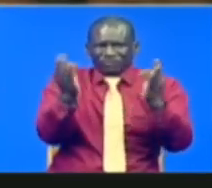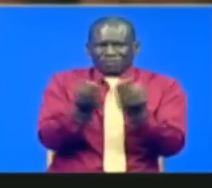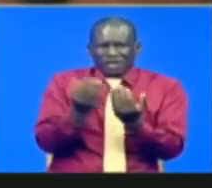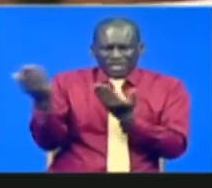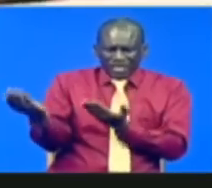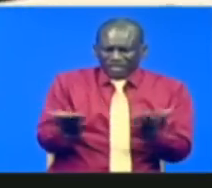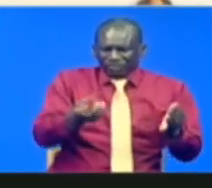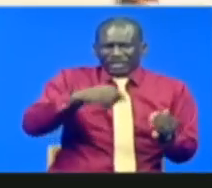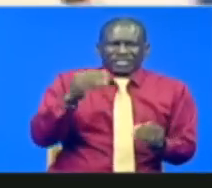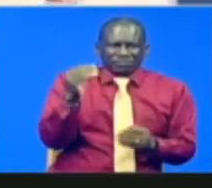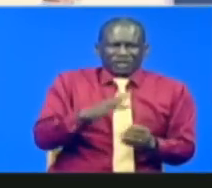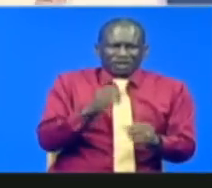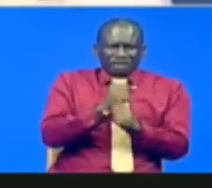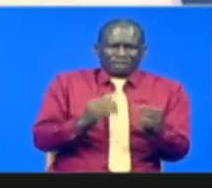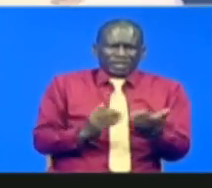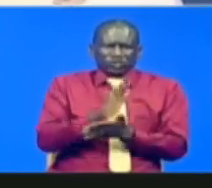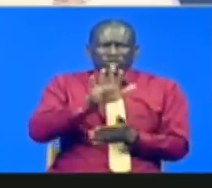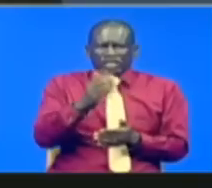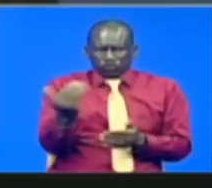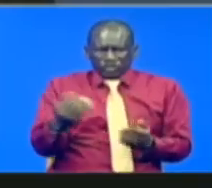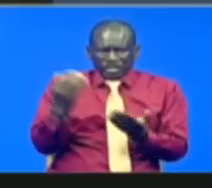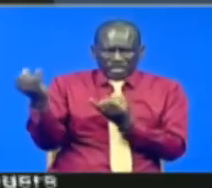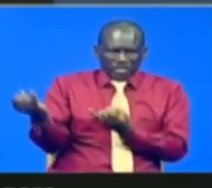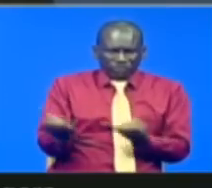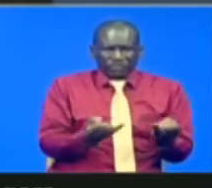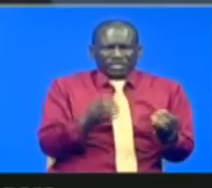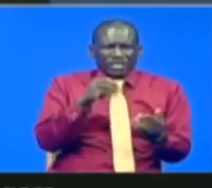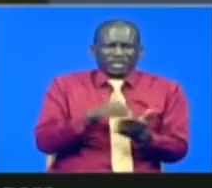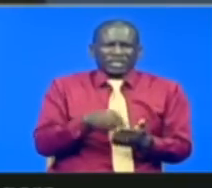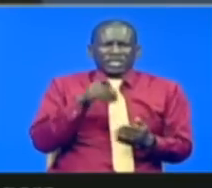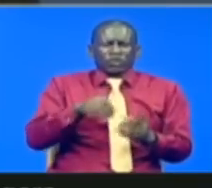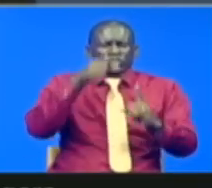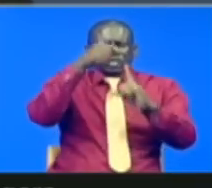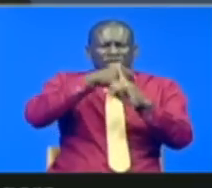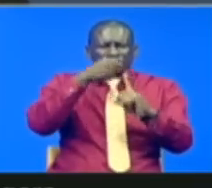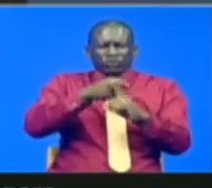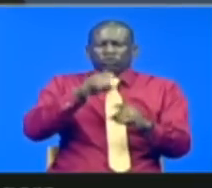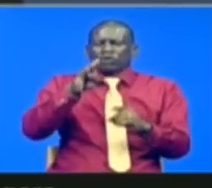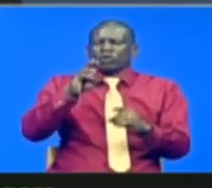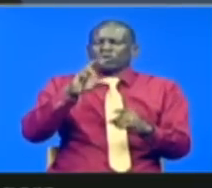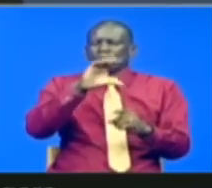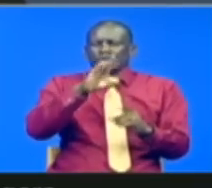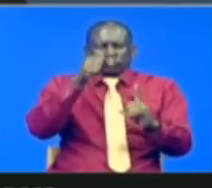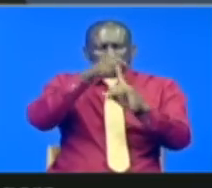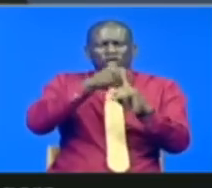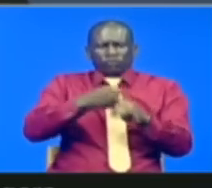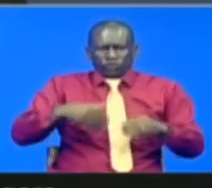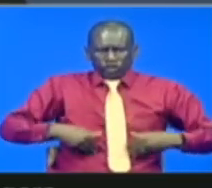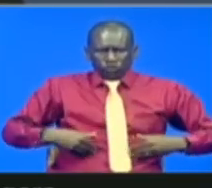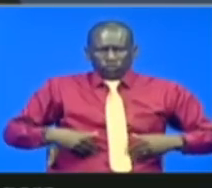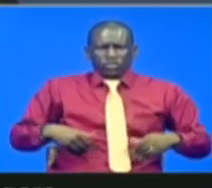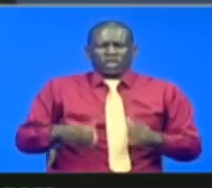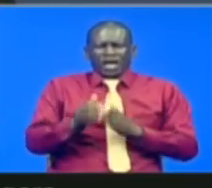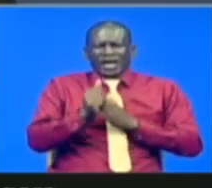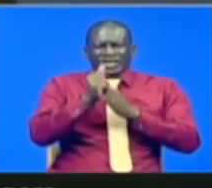back. Make sure his children are invited. He was an advocate for the youth, and a trailblazer in